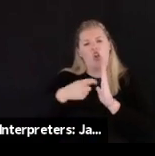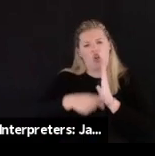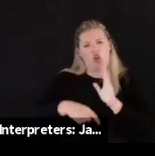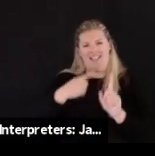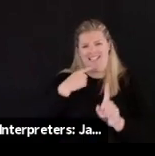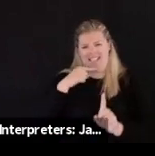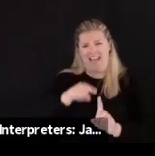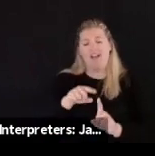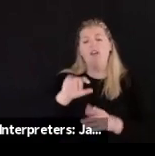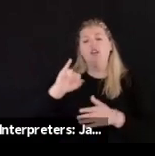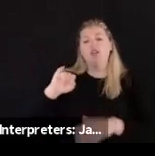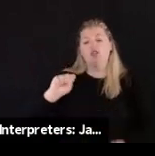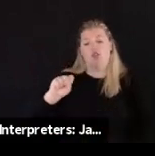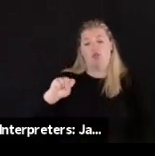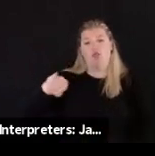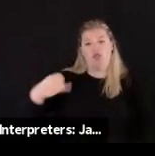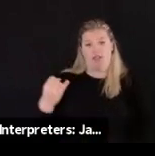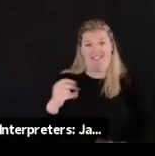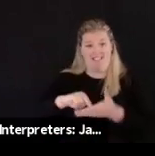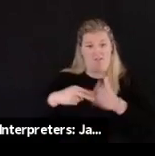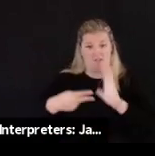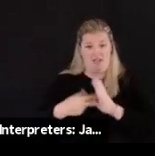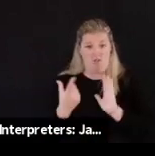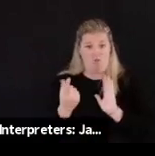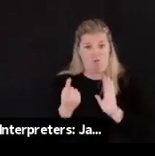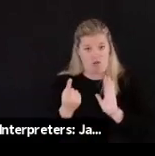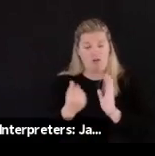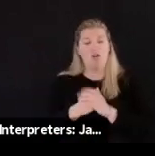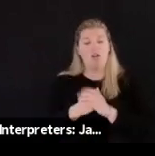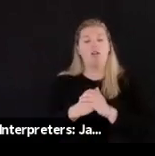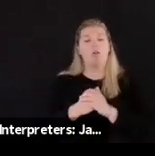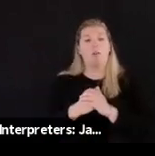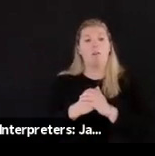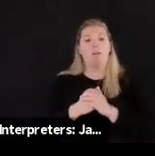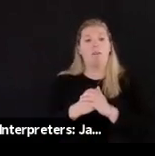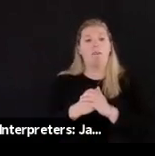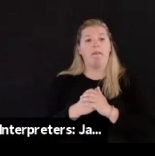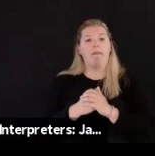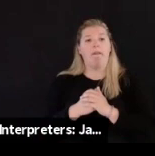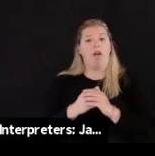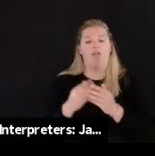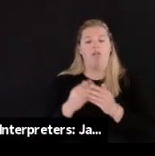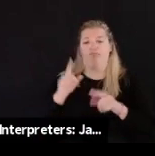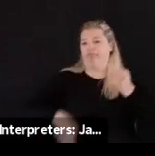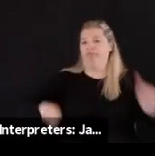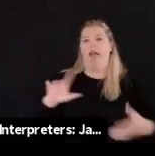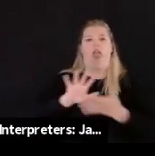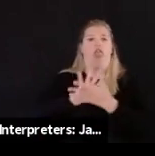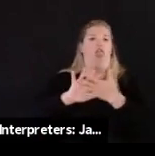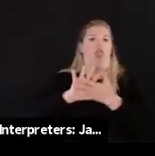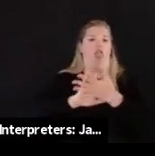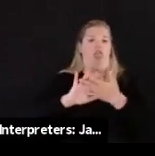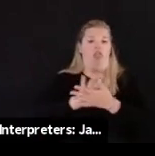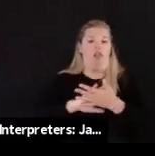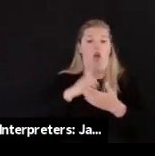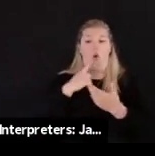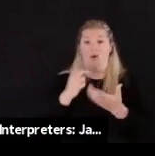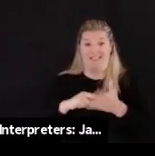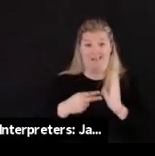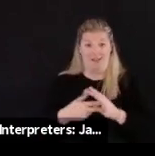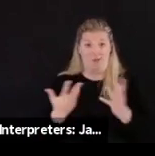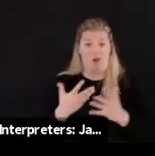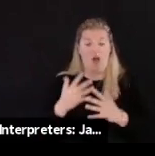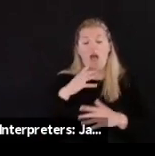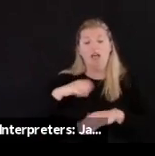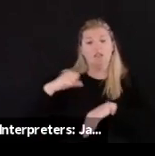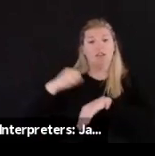meaning of social justice is far-reaching and ambiguous. Translation into concrete practice